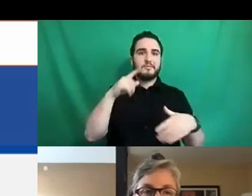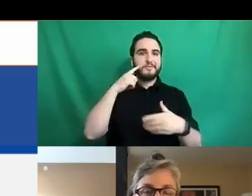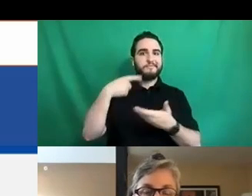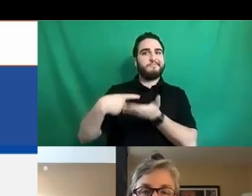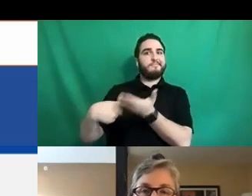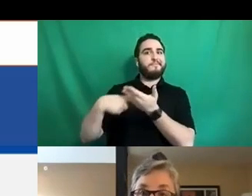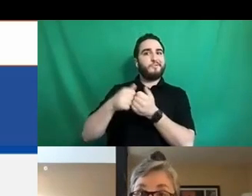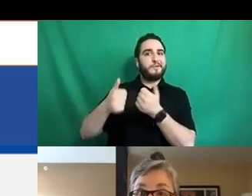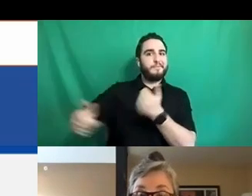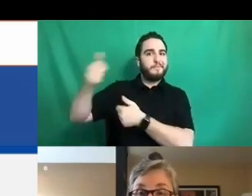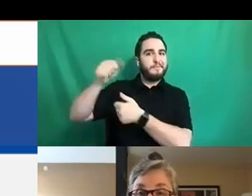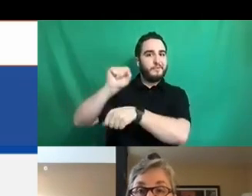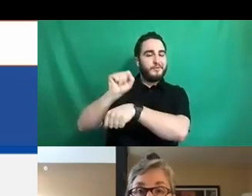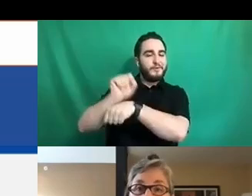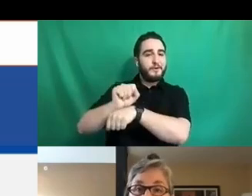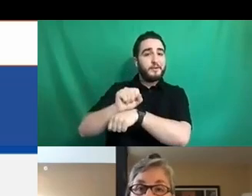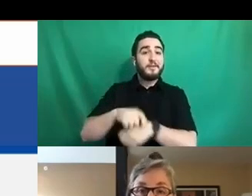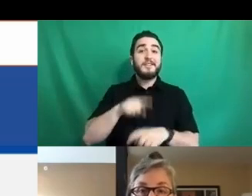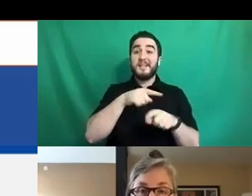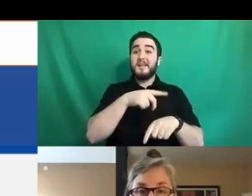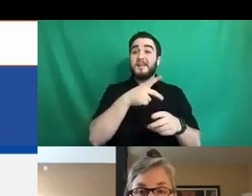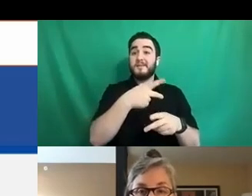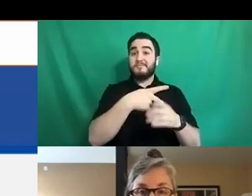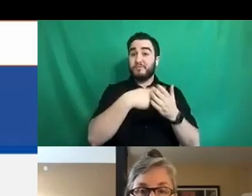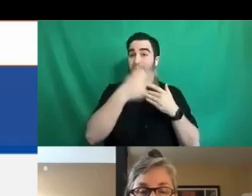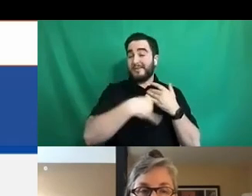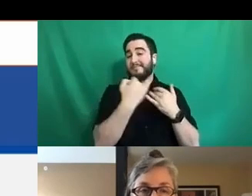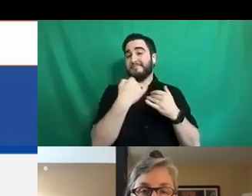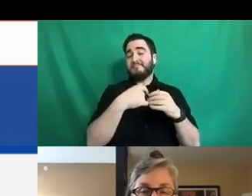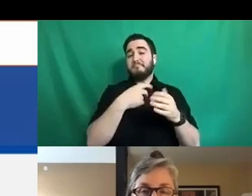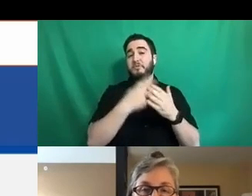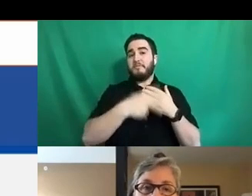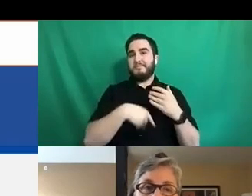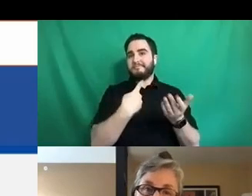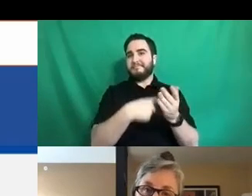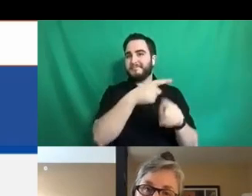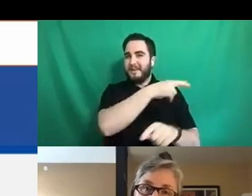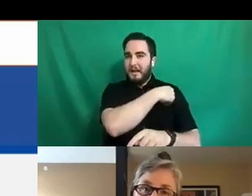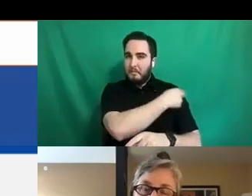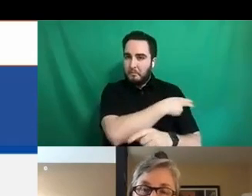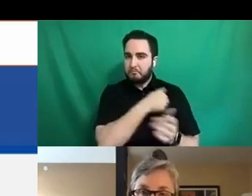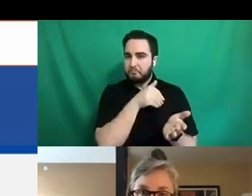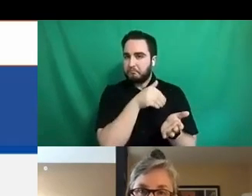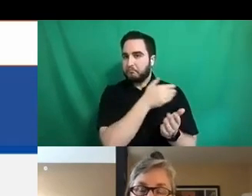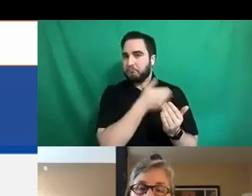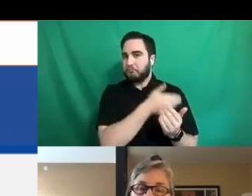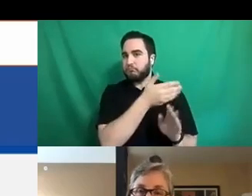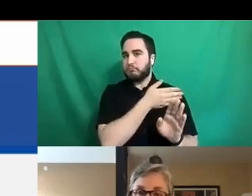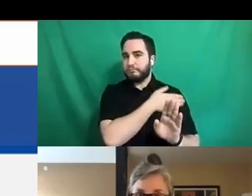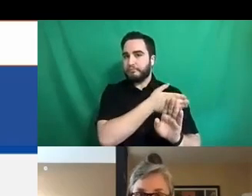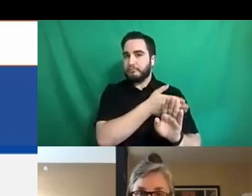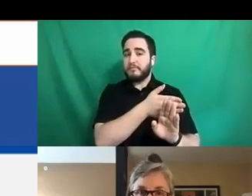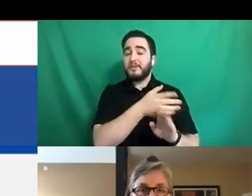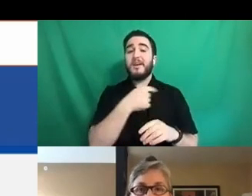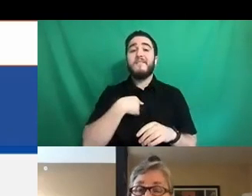We in that program at the hospital that I've talked about before, in our first placement, we did a